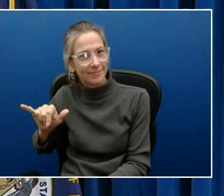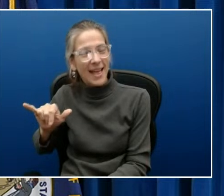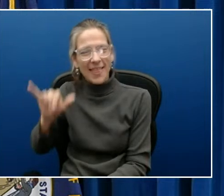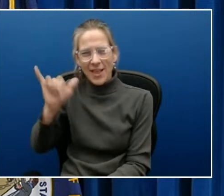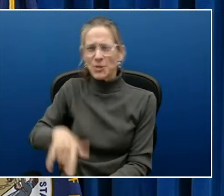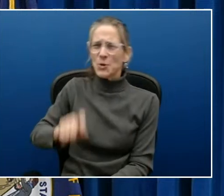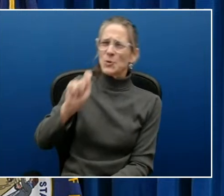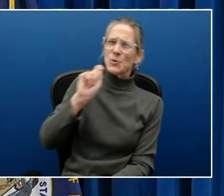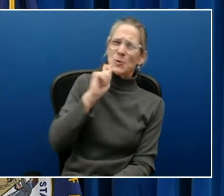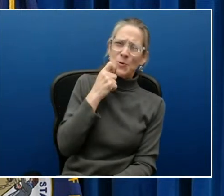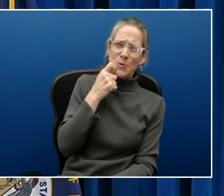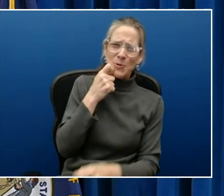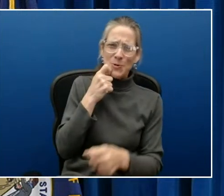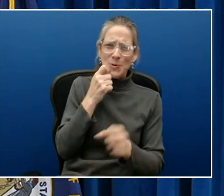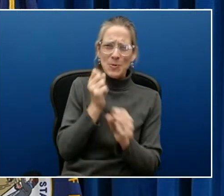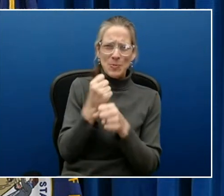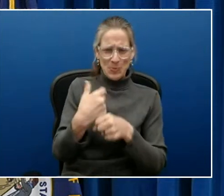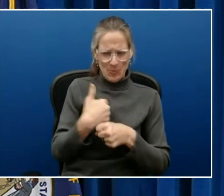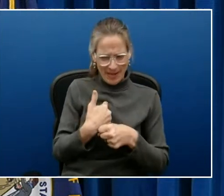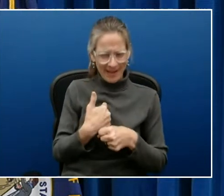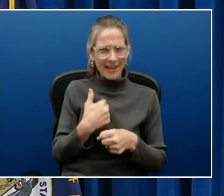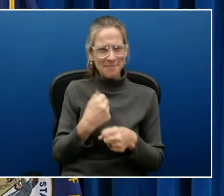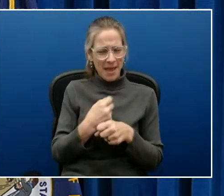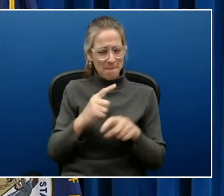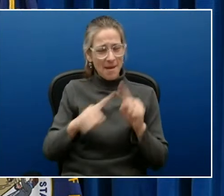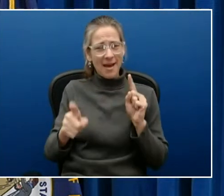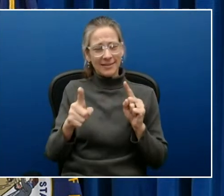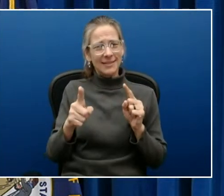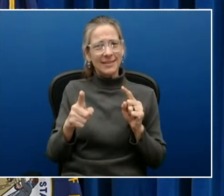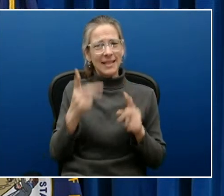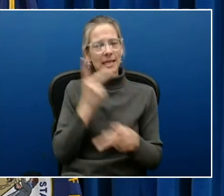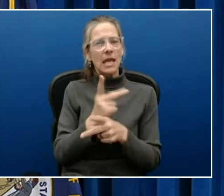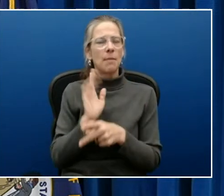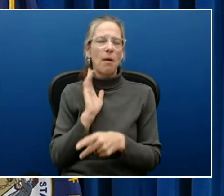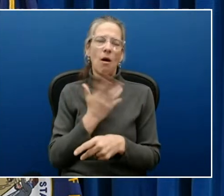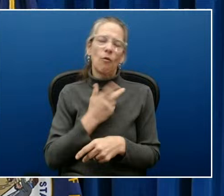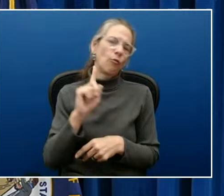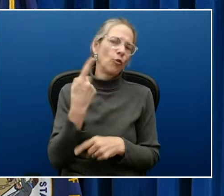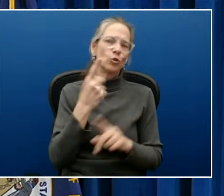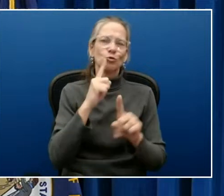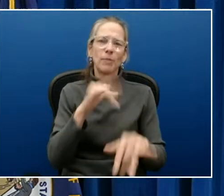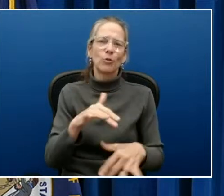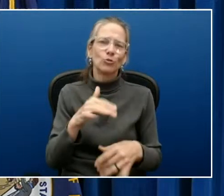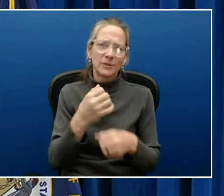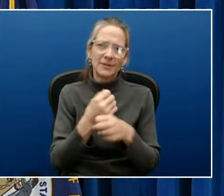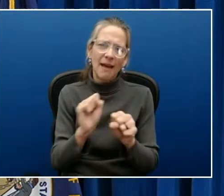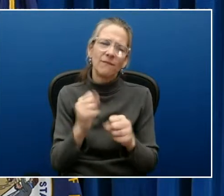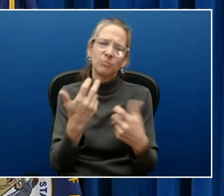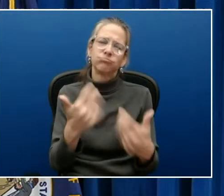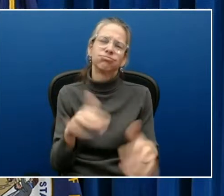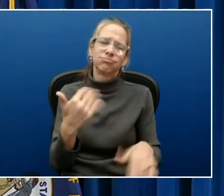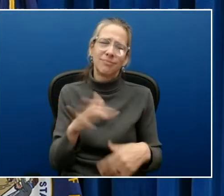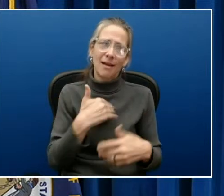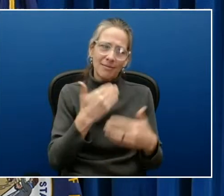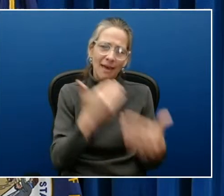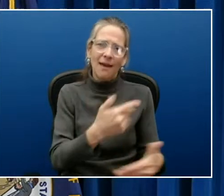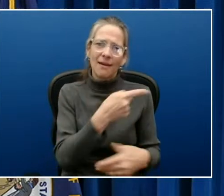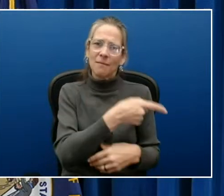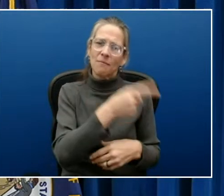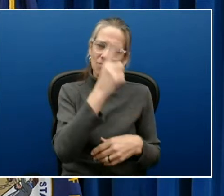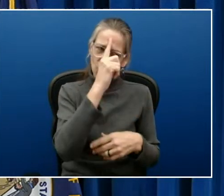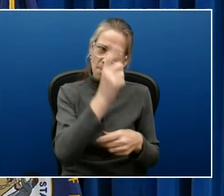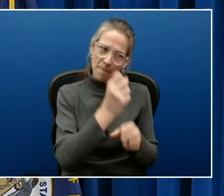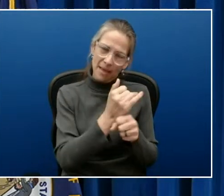make, but it's one that keep our amazing first responders safe. I want to thank Lion for continuing to make great products in the Commonwealth and